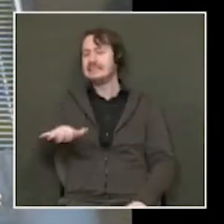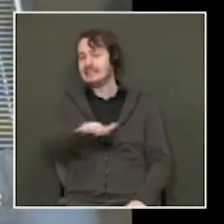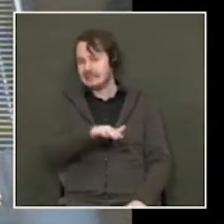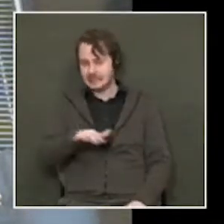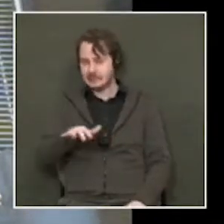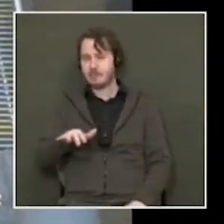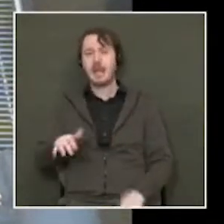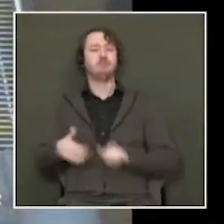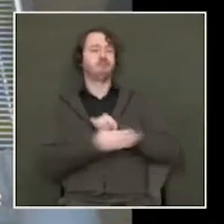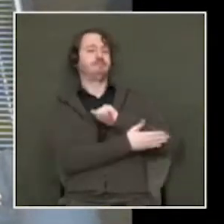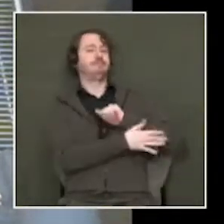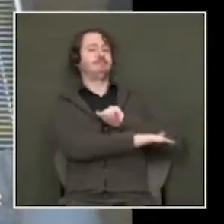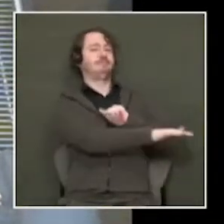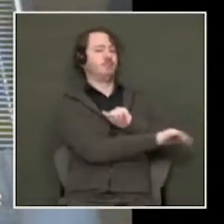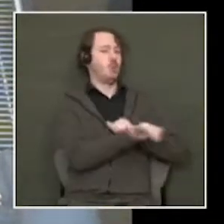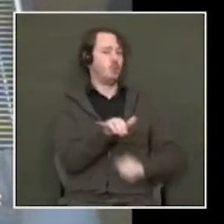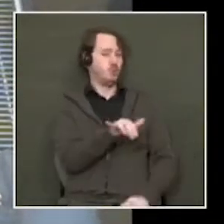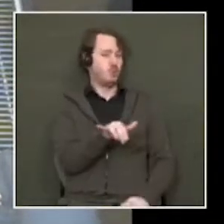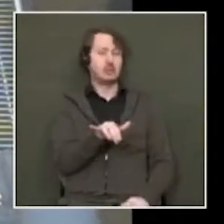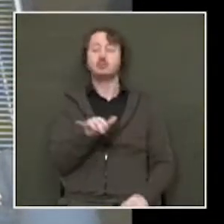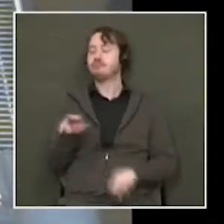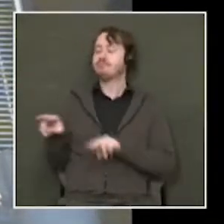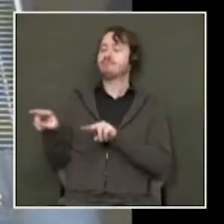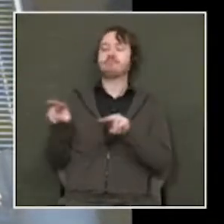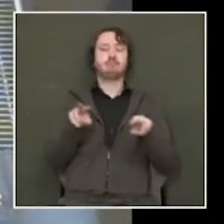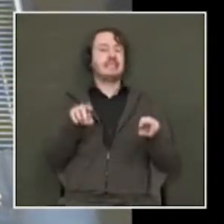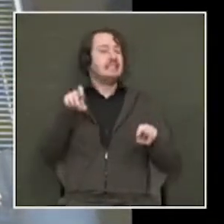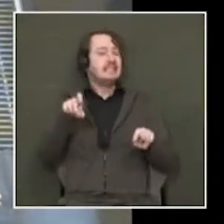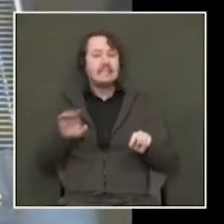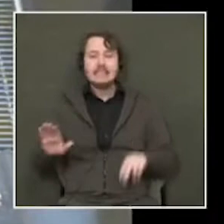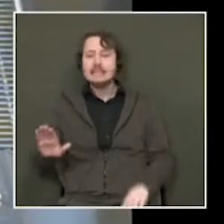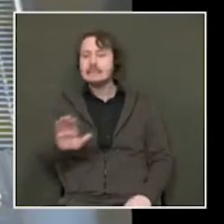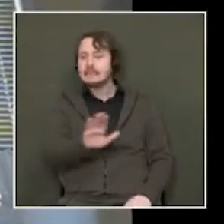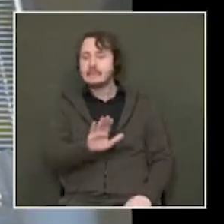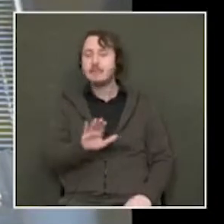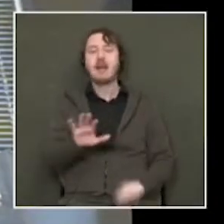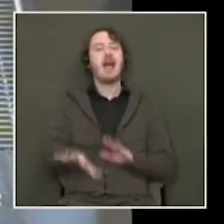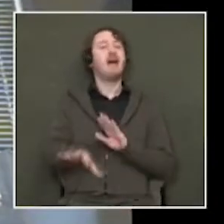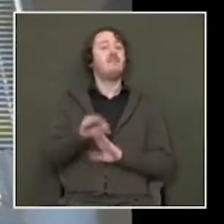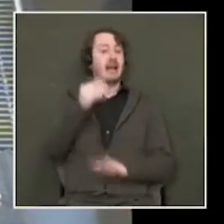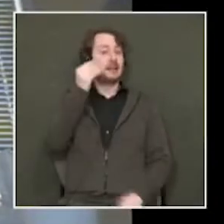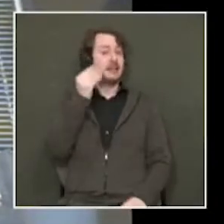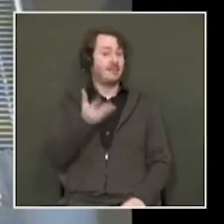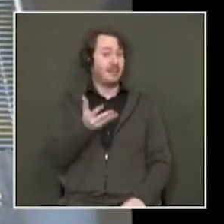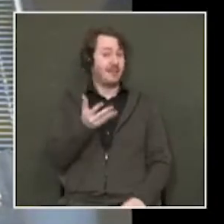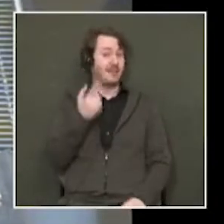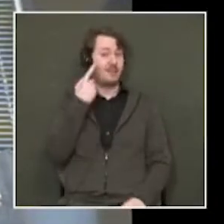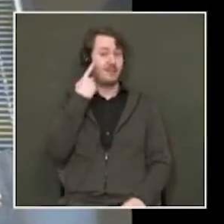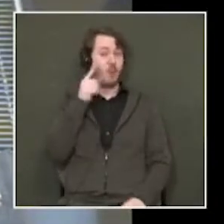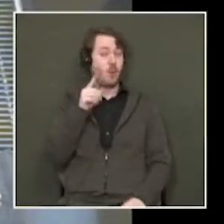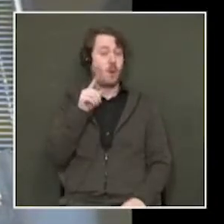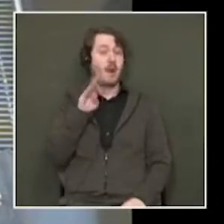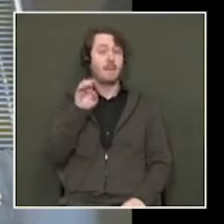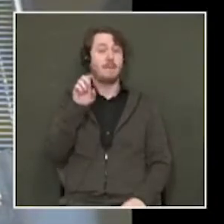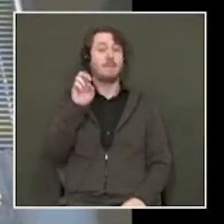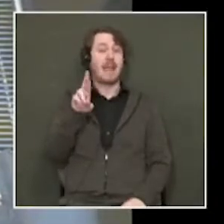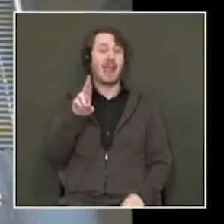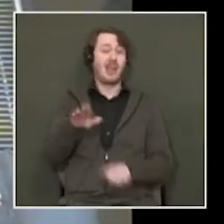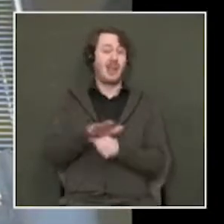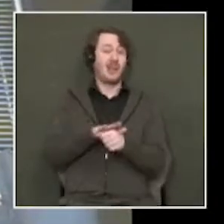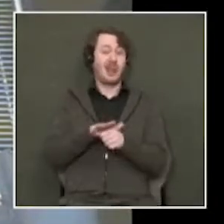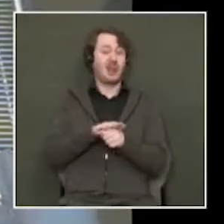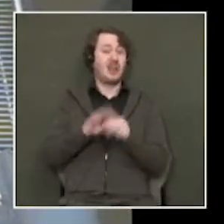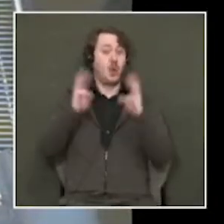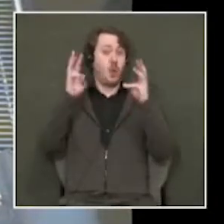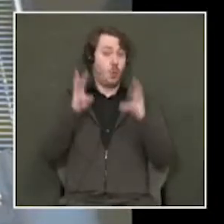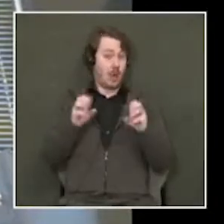County to monitor any necessary needs in those areas. And to find information on any Bexar County winter preparedness